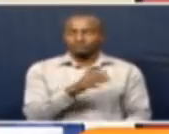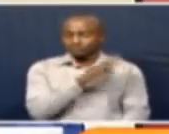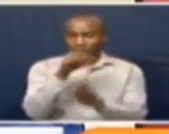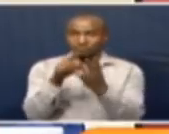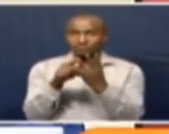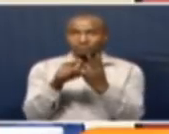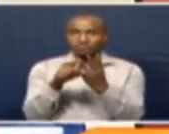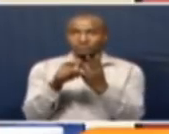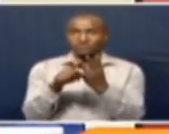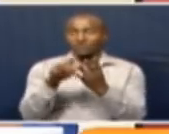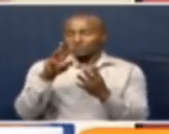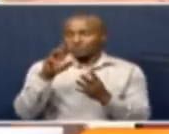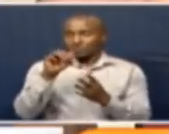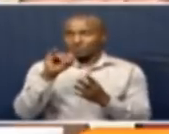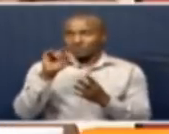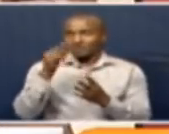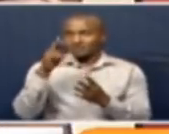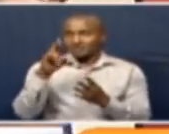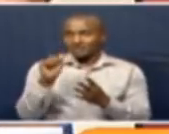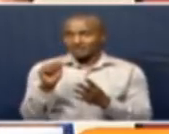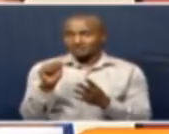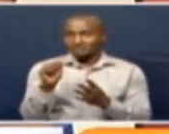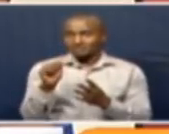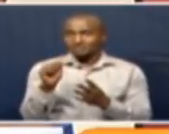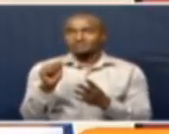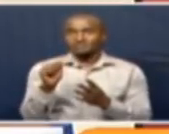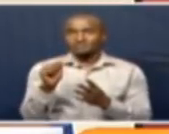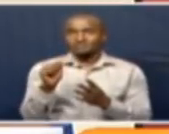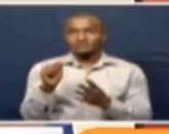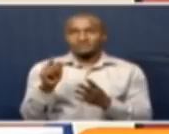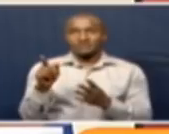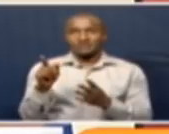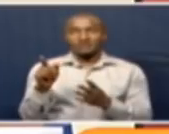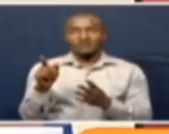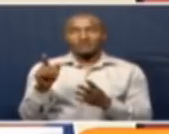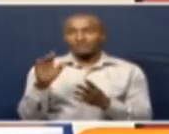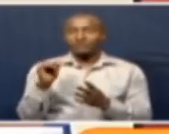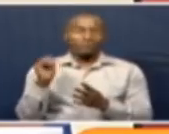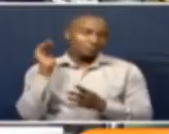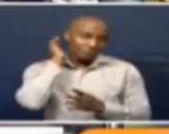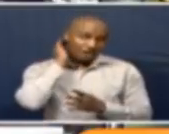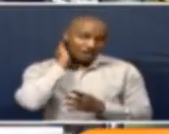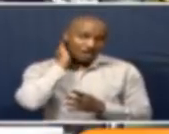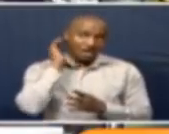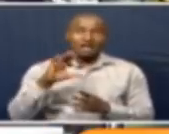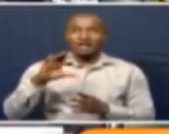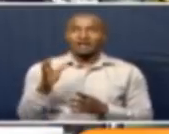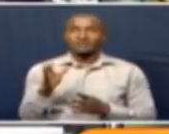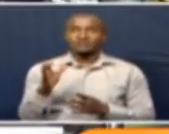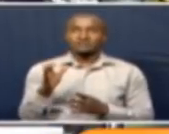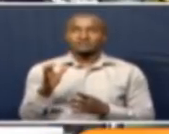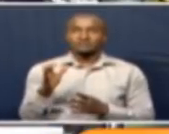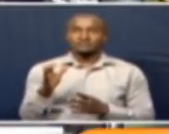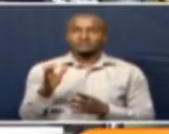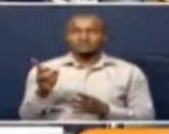evening, Olive Waithera, on this end. That's Olive Waithera, Miss World Kenya Murang'a County. That's